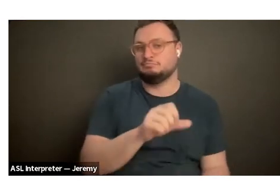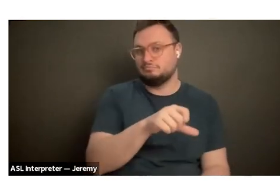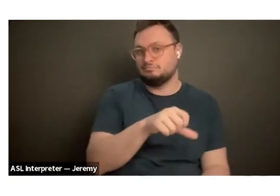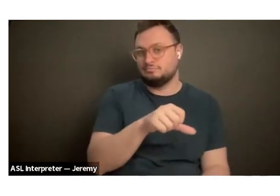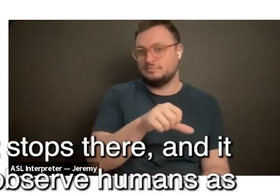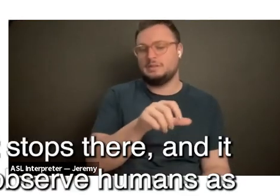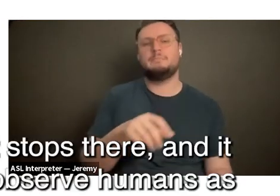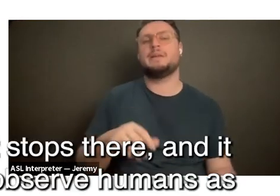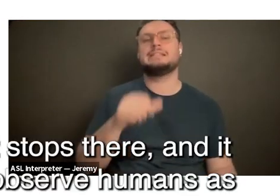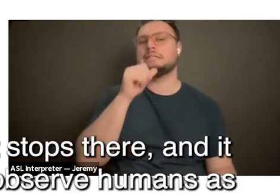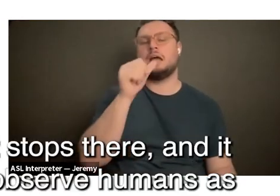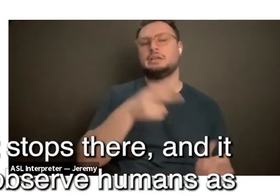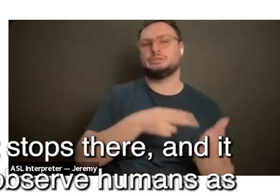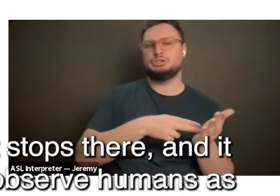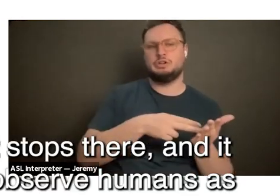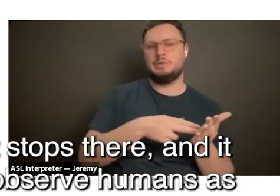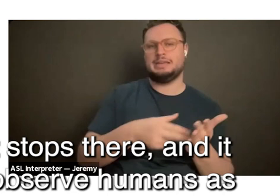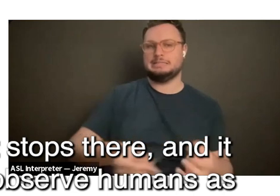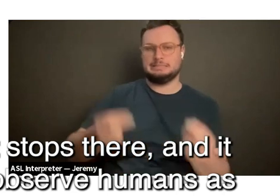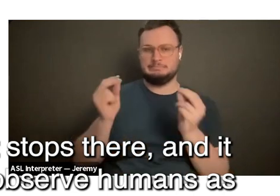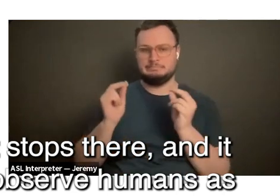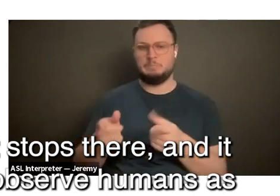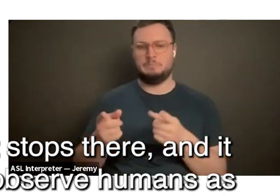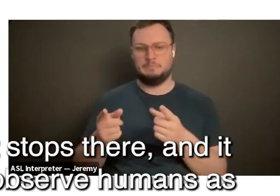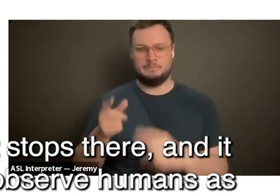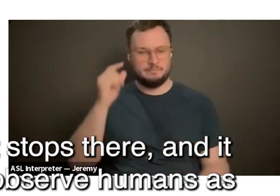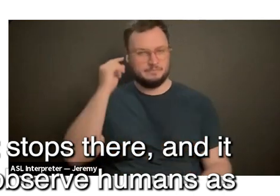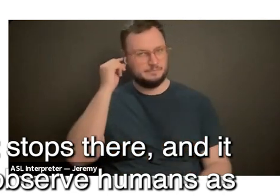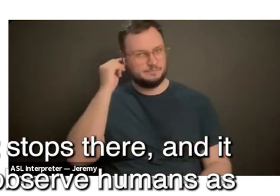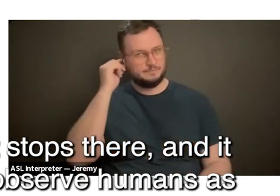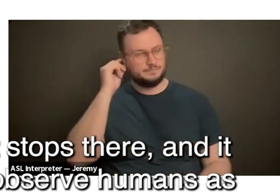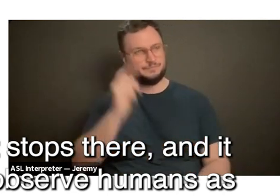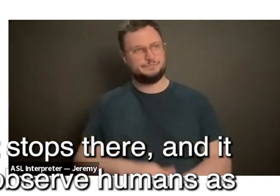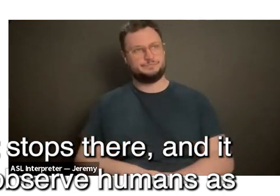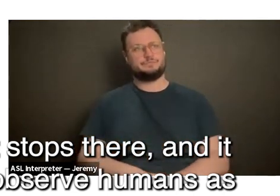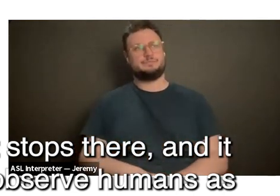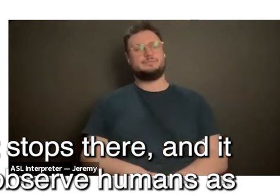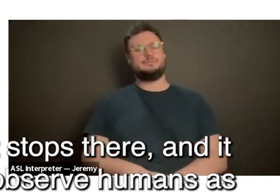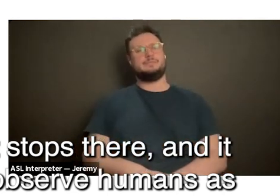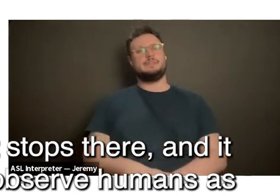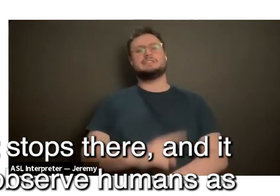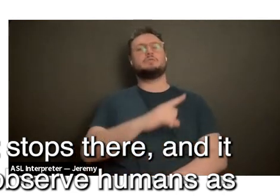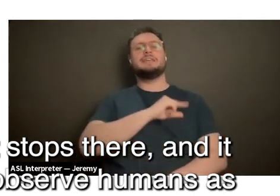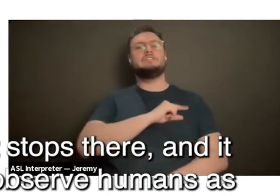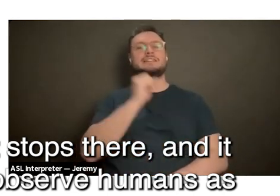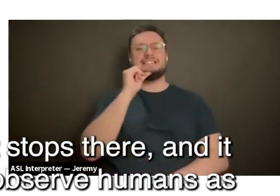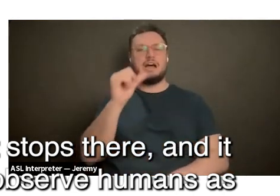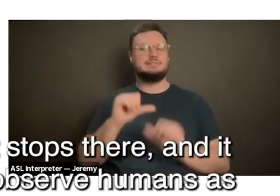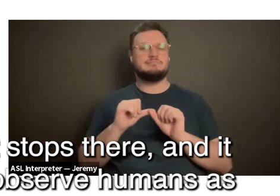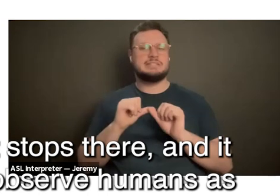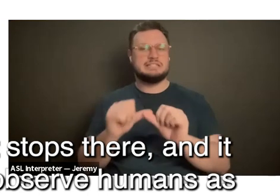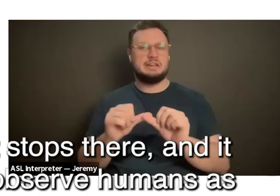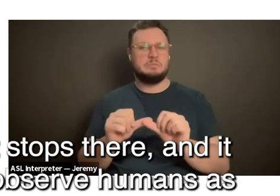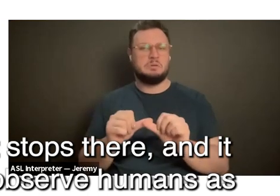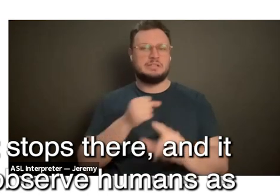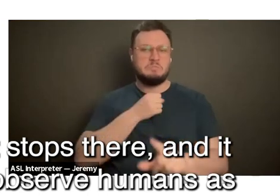knee-jerk reaction and it stops there. And it then kind of backtracks, if you will, just as we observe humans